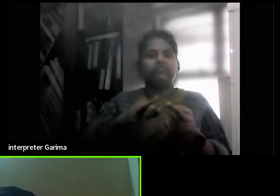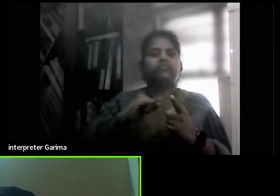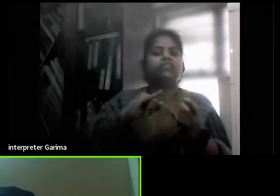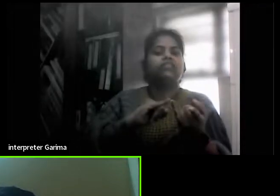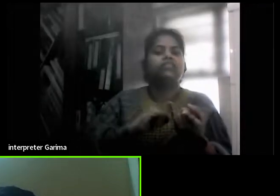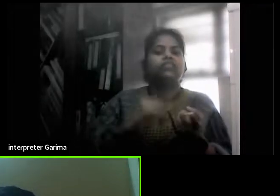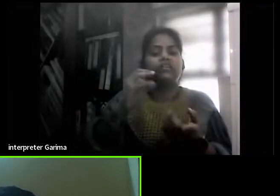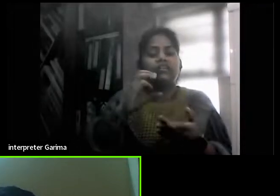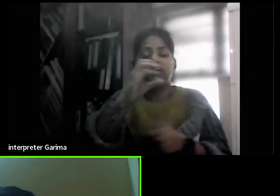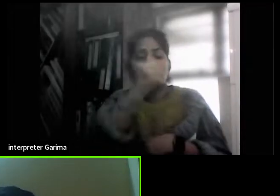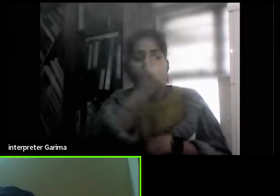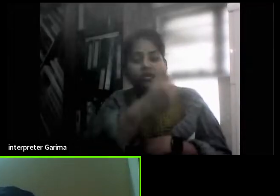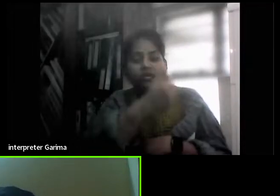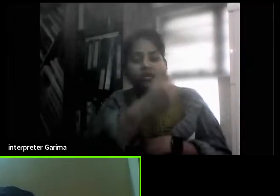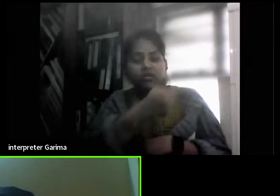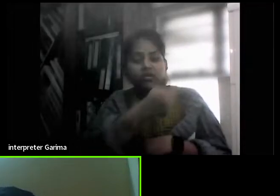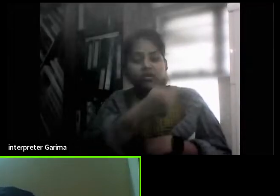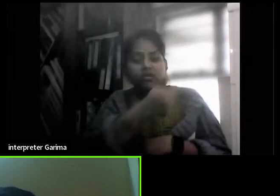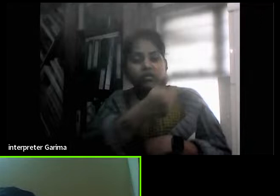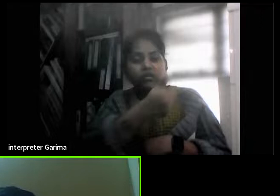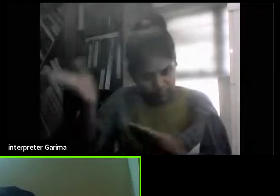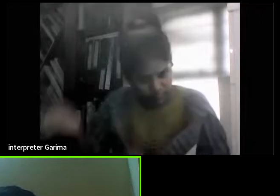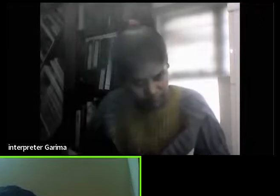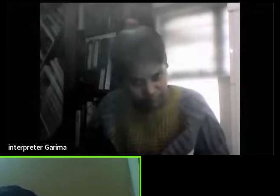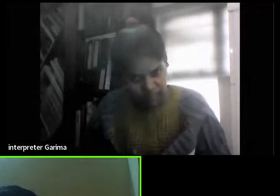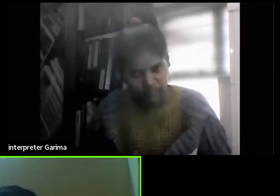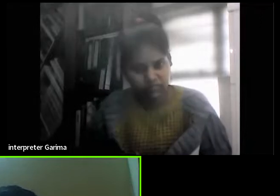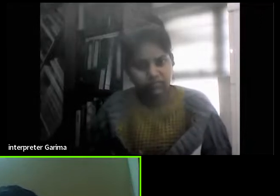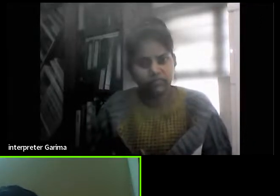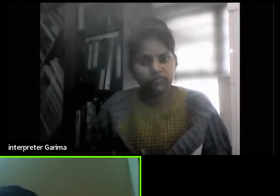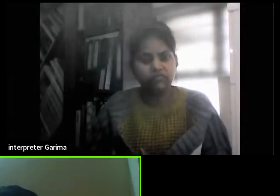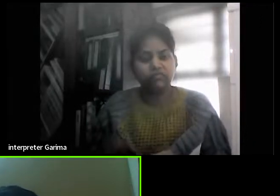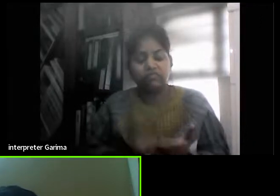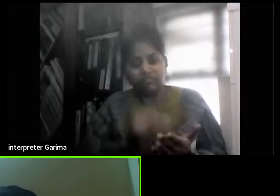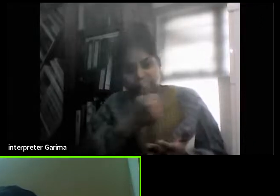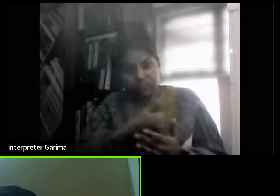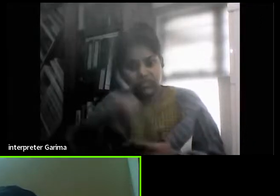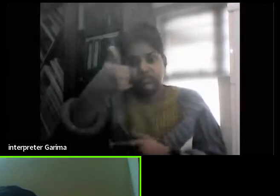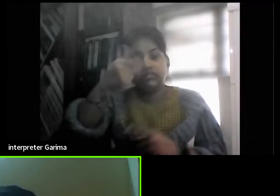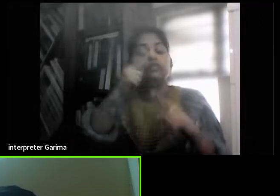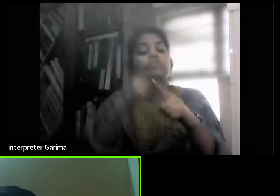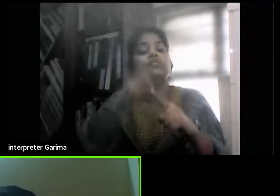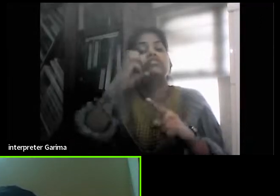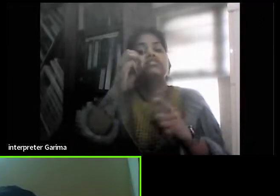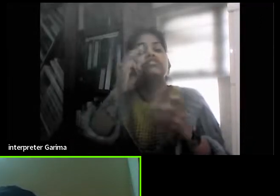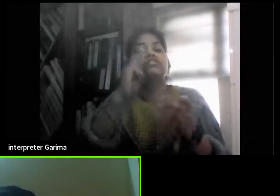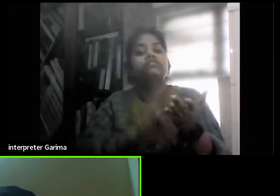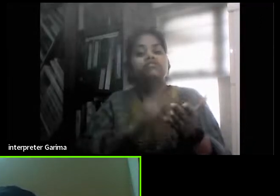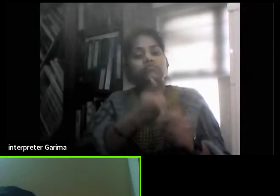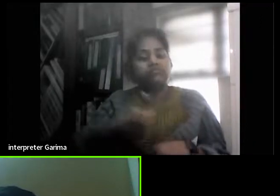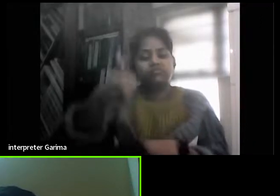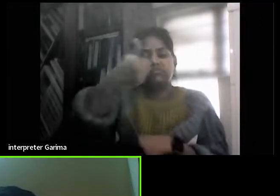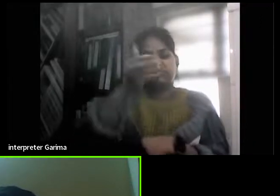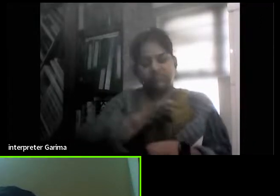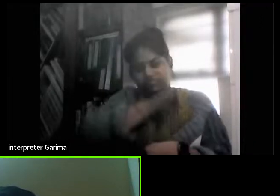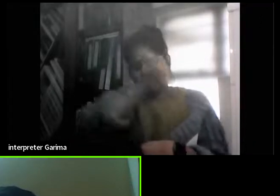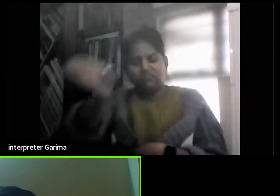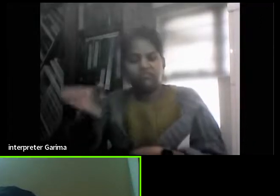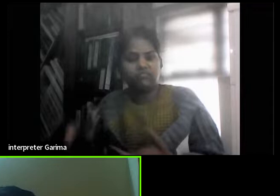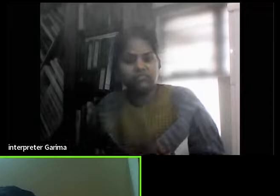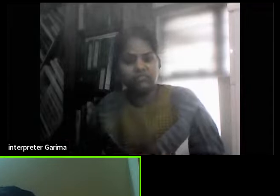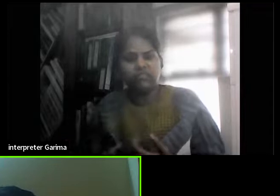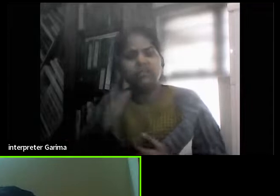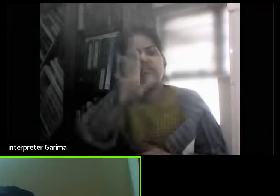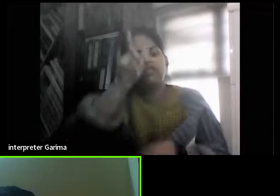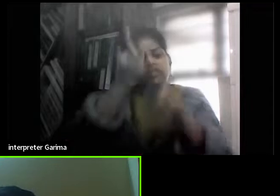of the ministers and the Chief Minister. So there were like 5 people sat on hunger strike. Out